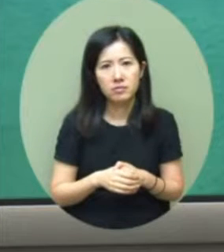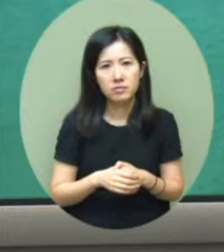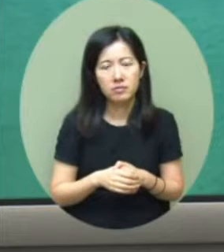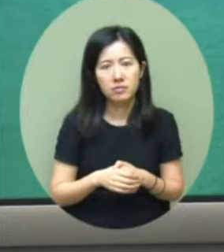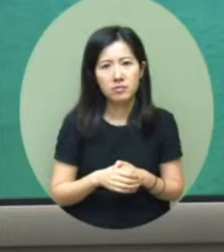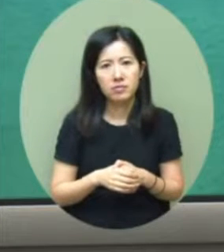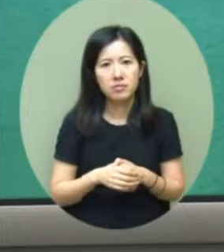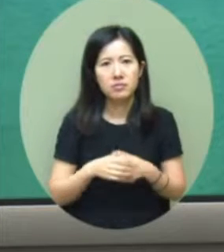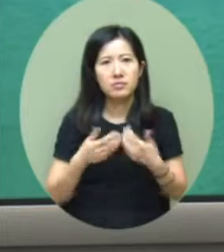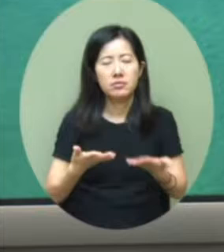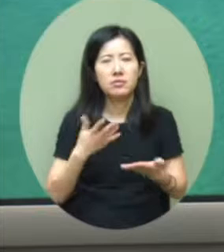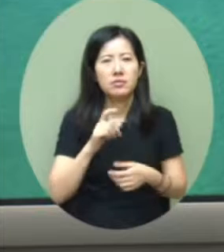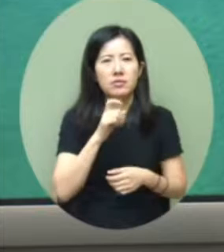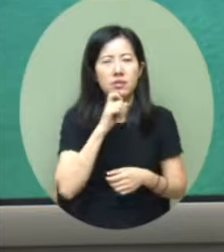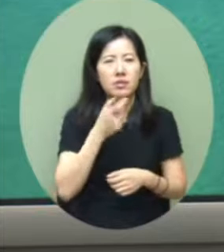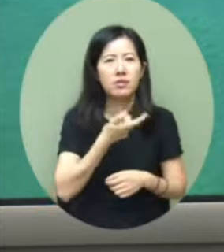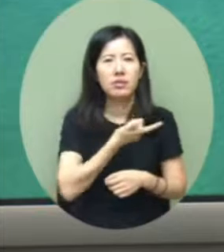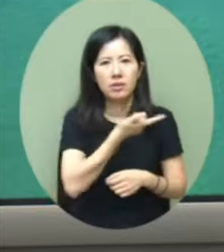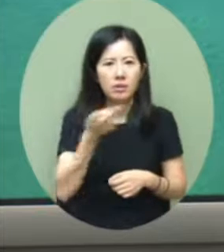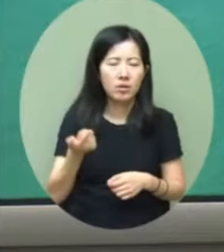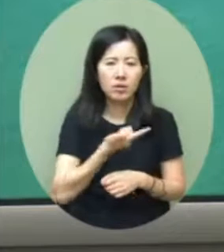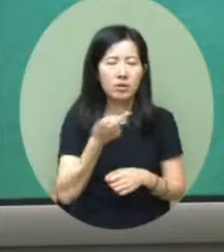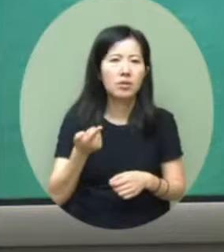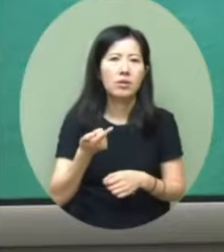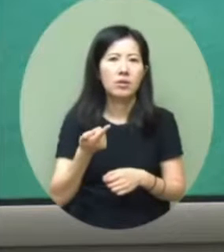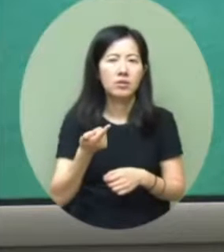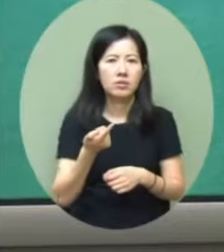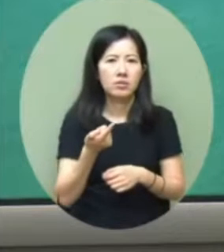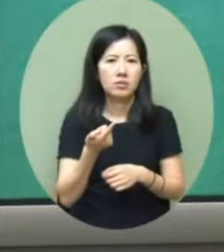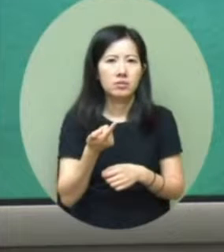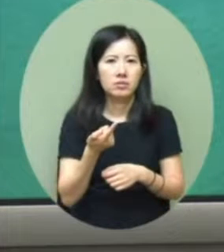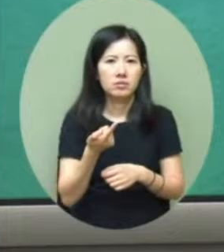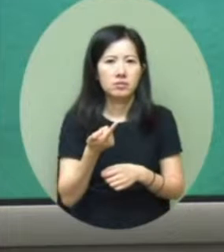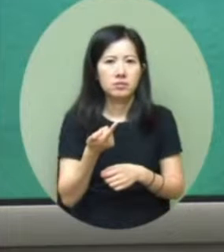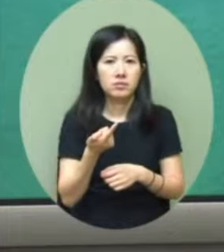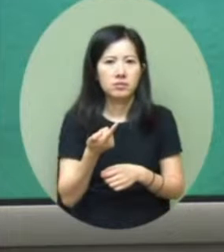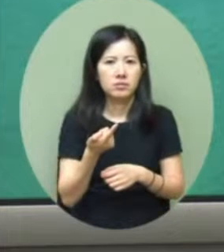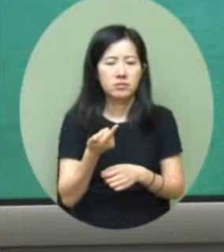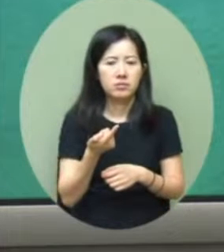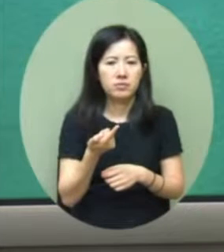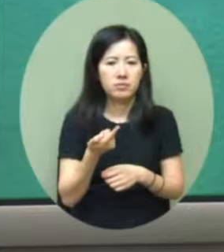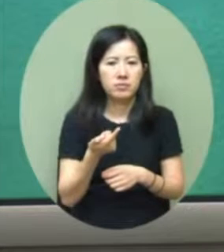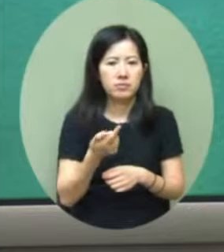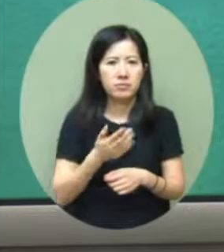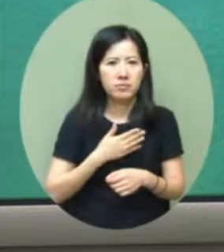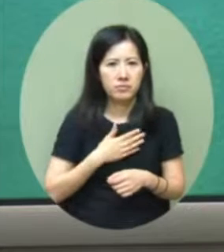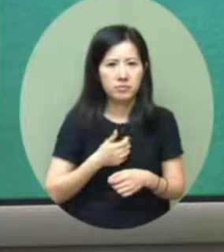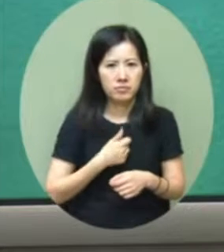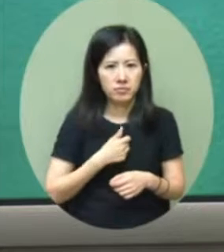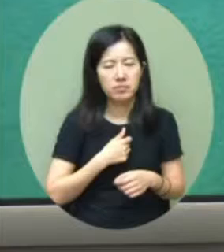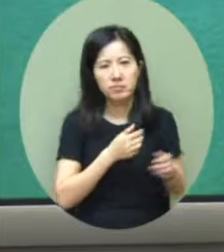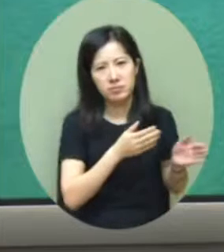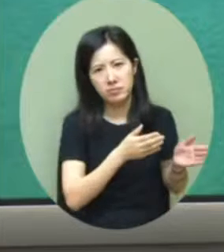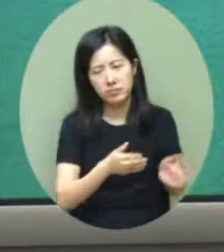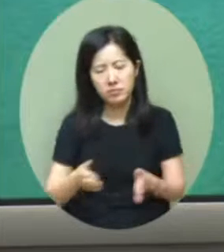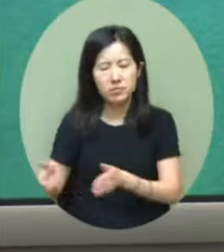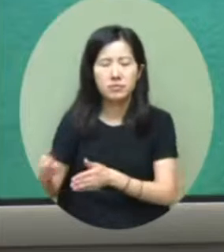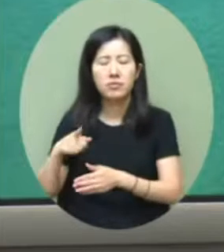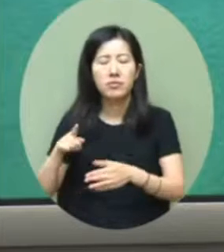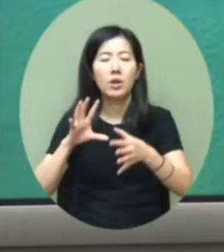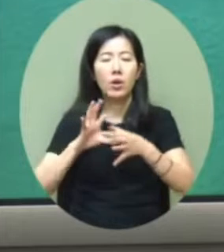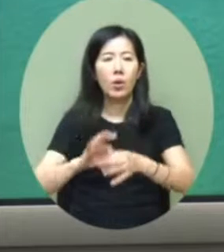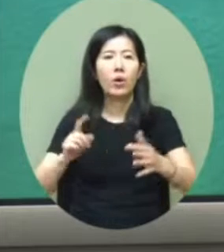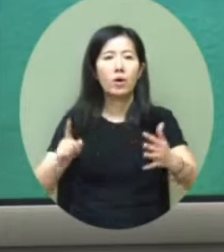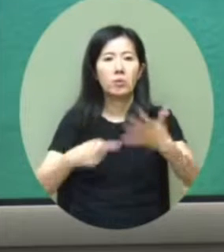comprehensive preparation for the May 1st Golden Week. We estimate that there will